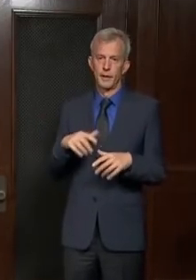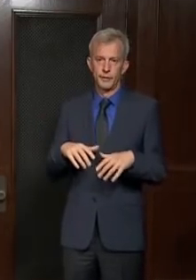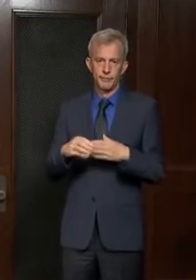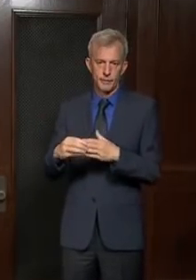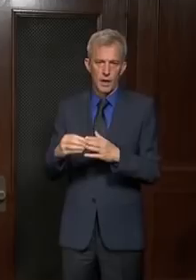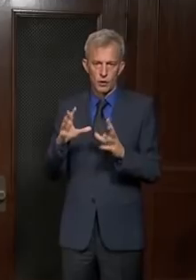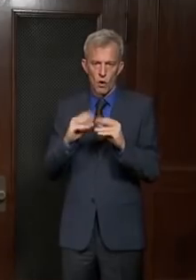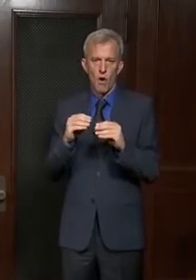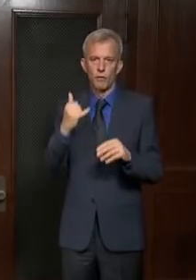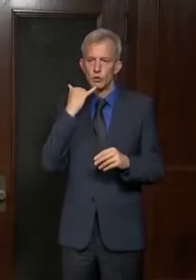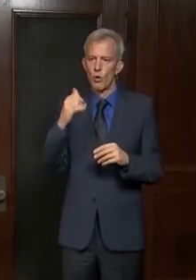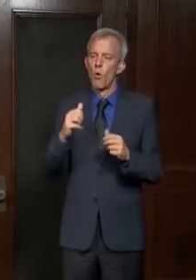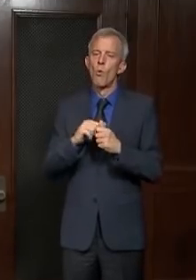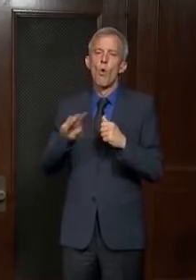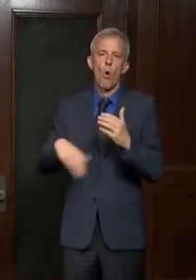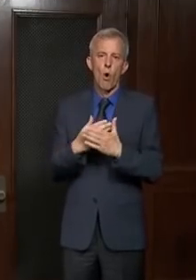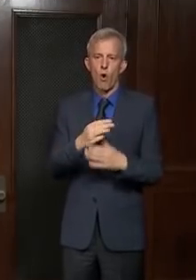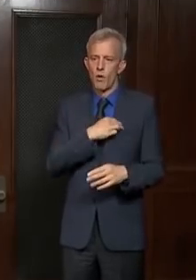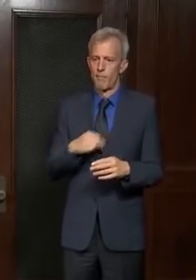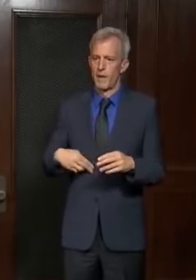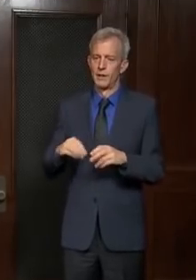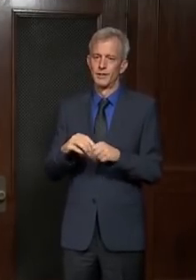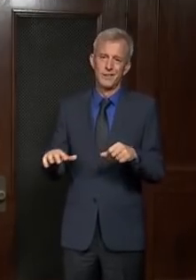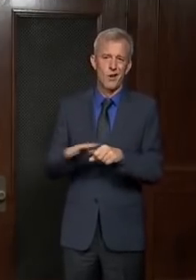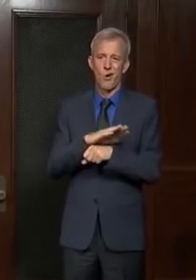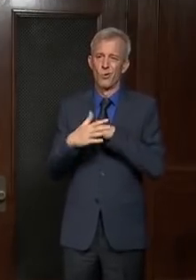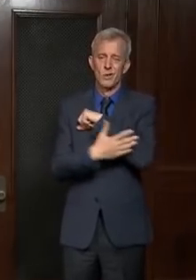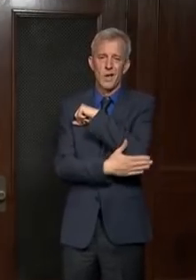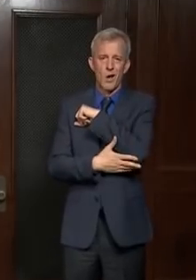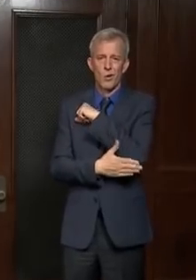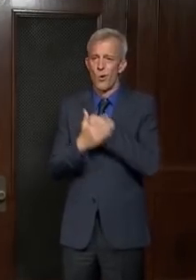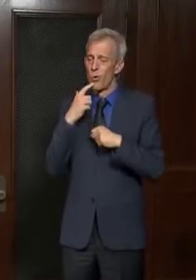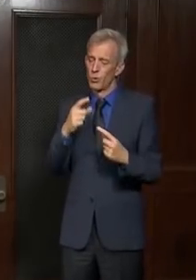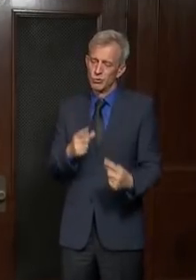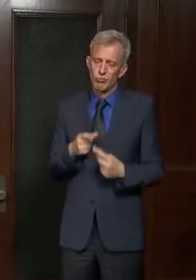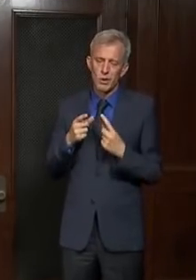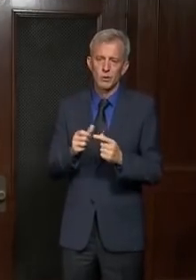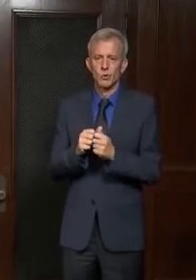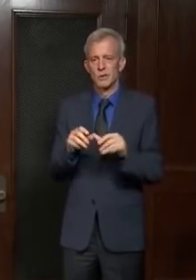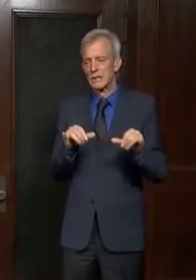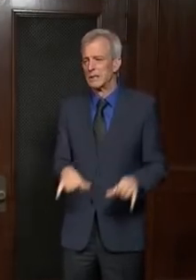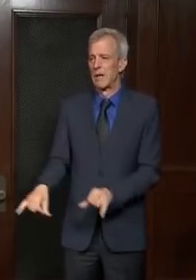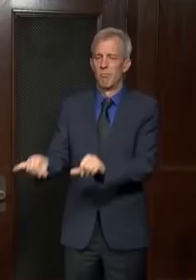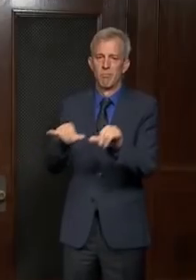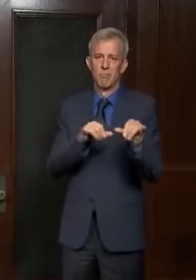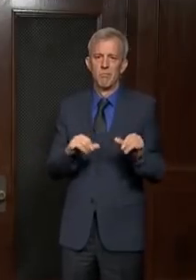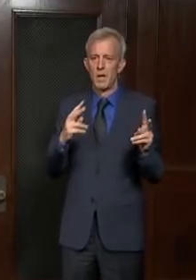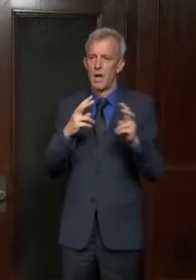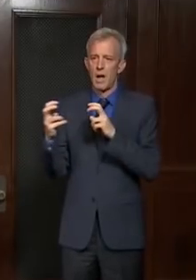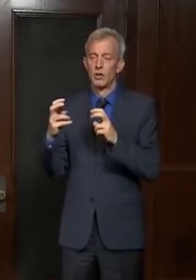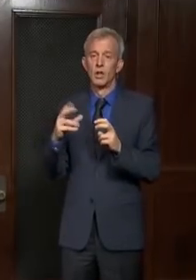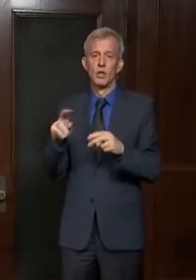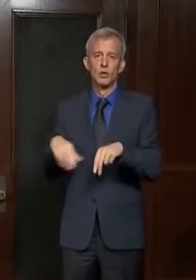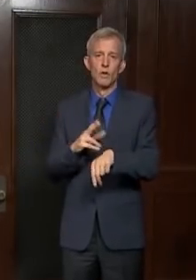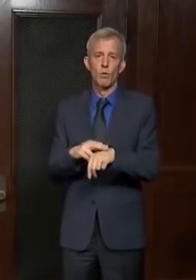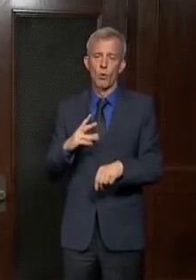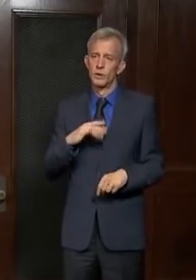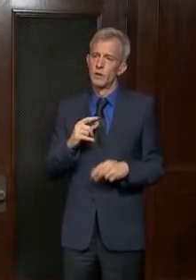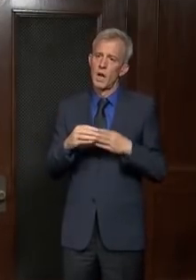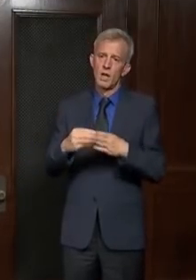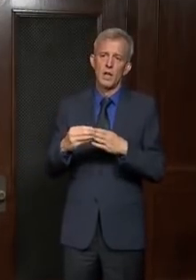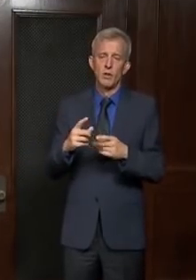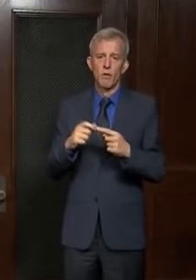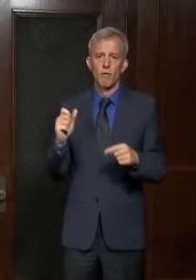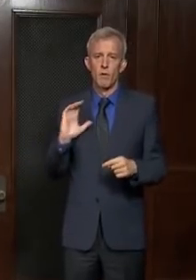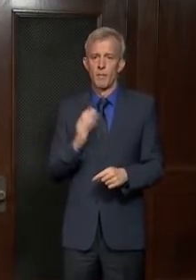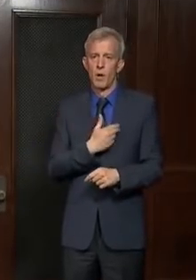with the mayors of across Los Angeles County who are struggling with these same issues, and of course the marvelous leadership we've seen from the county, from our